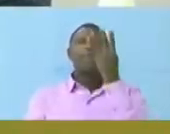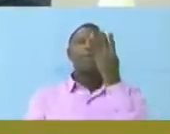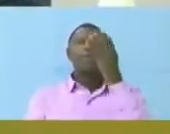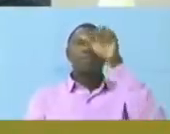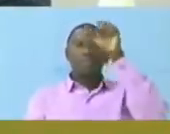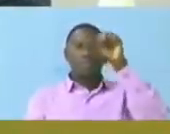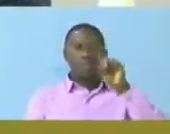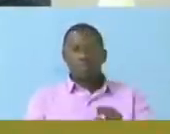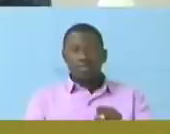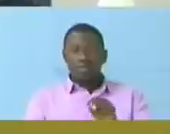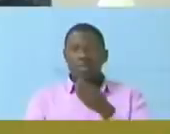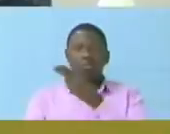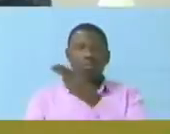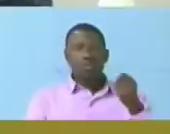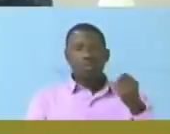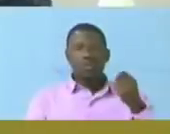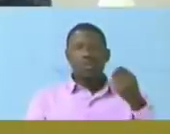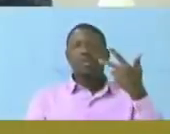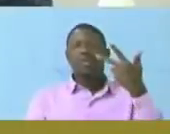September 2008.